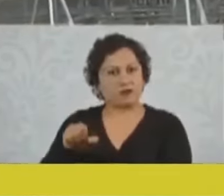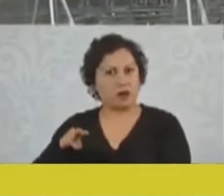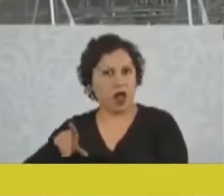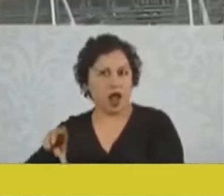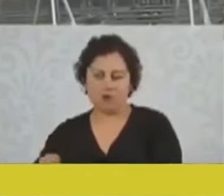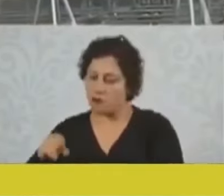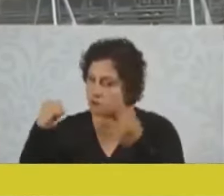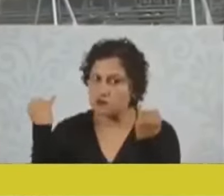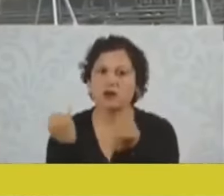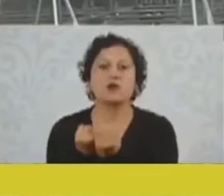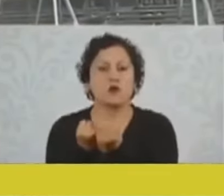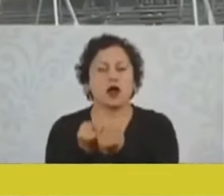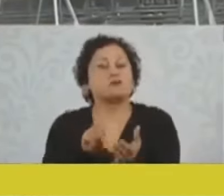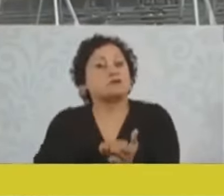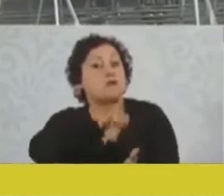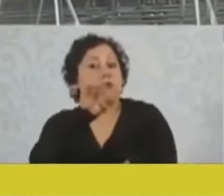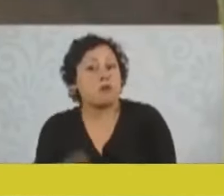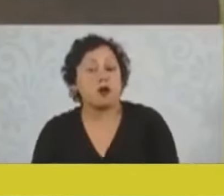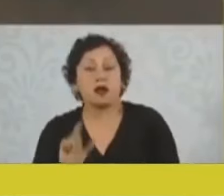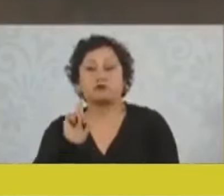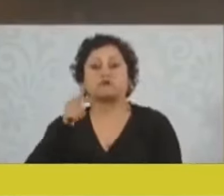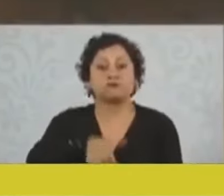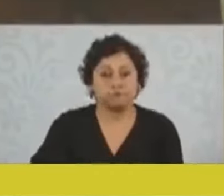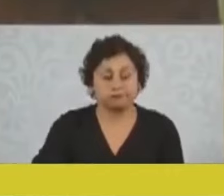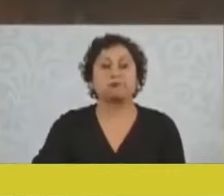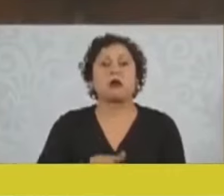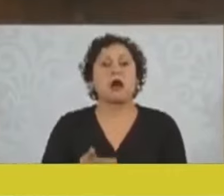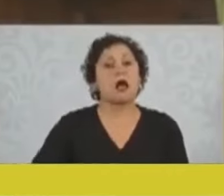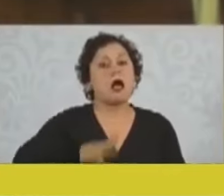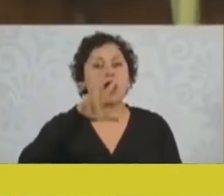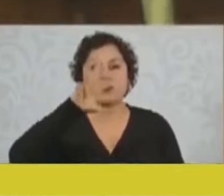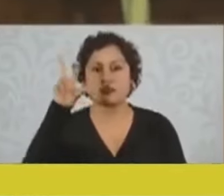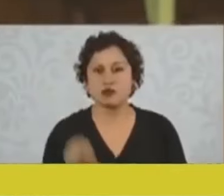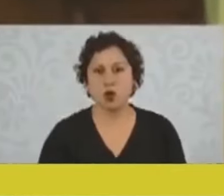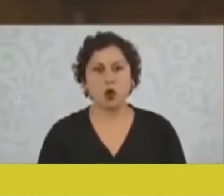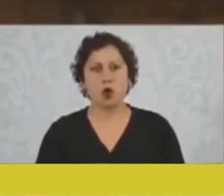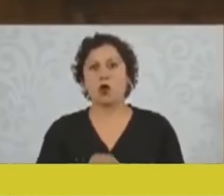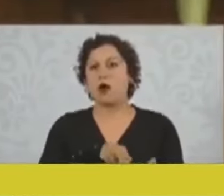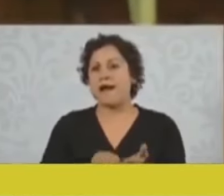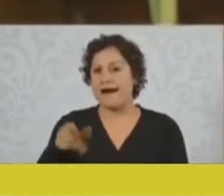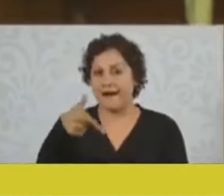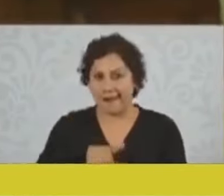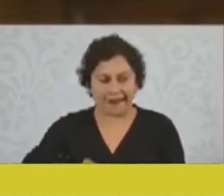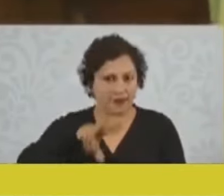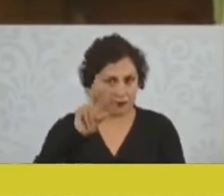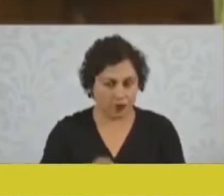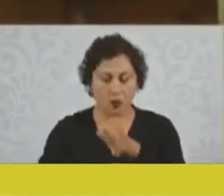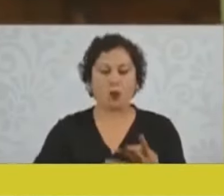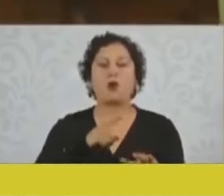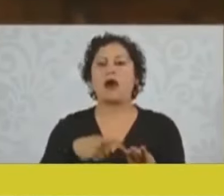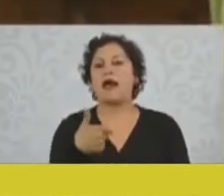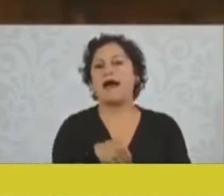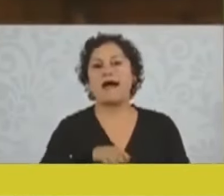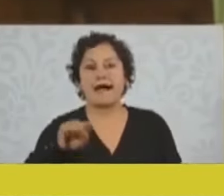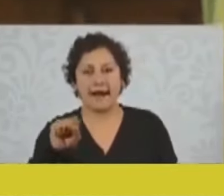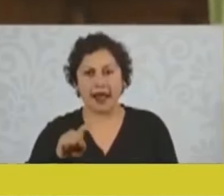last 6 years. Oil or electricity or